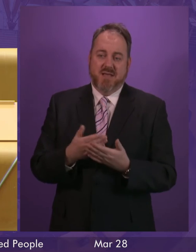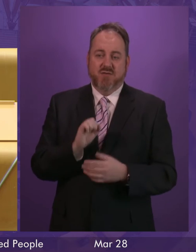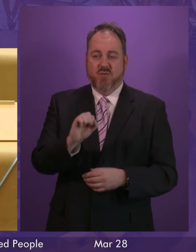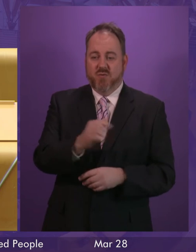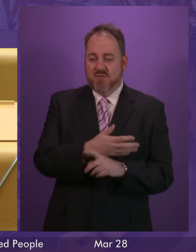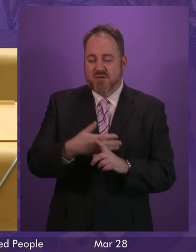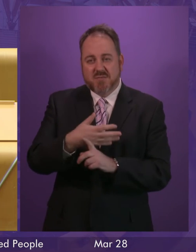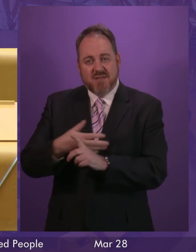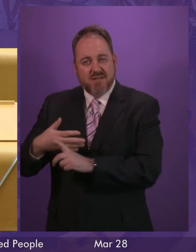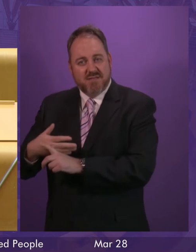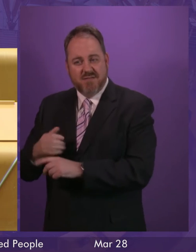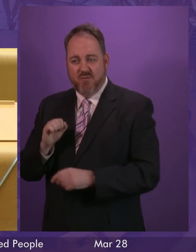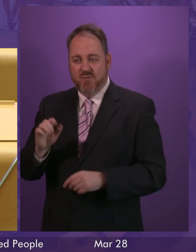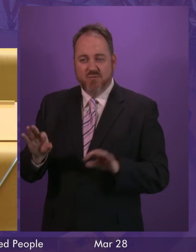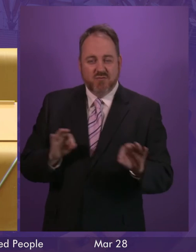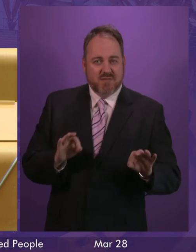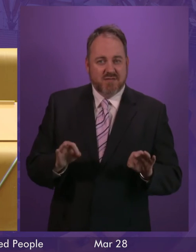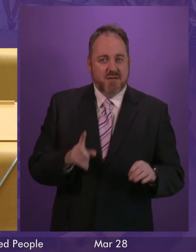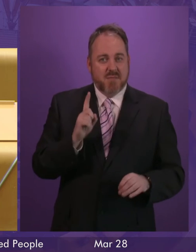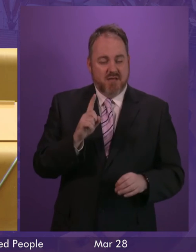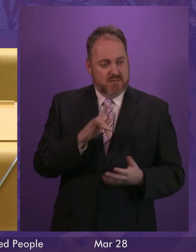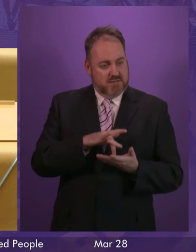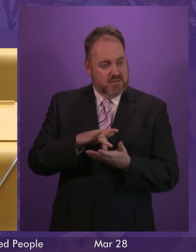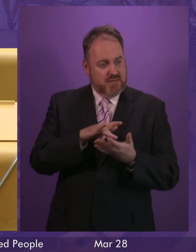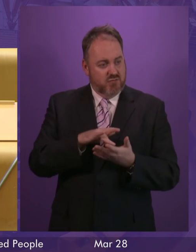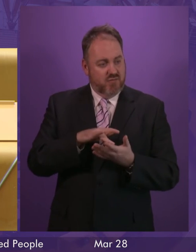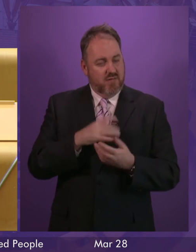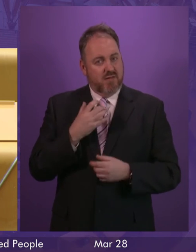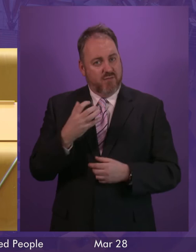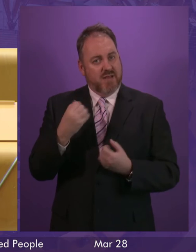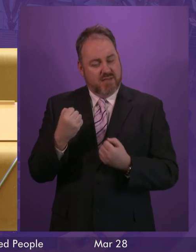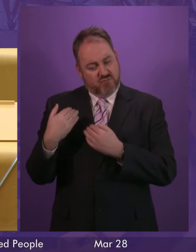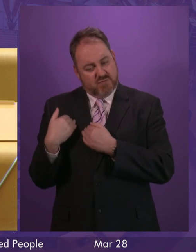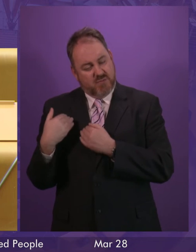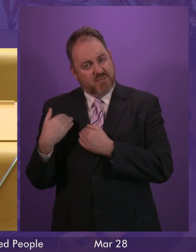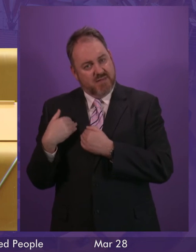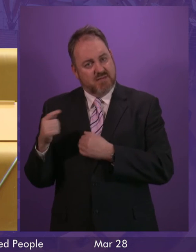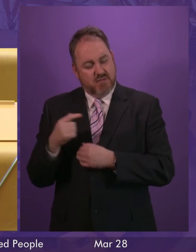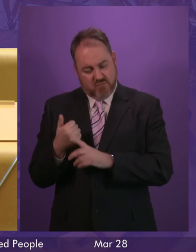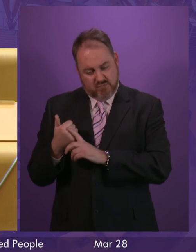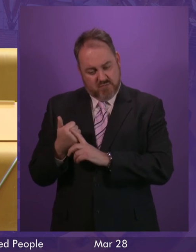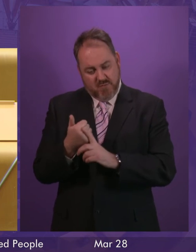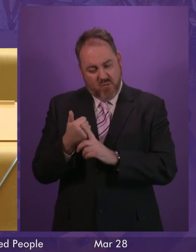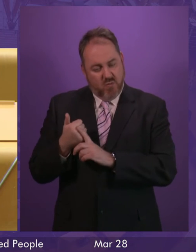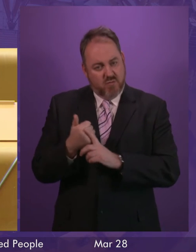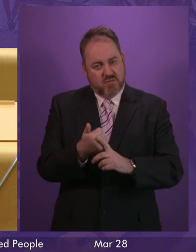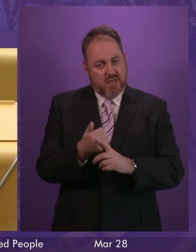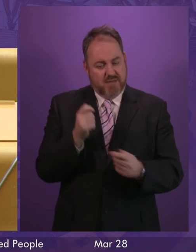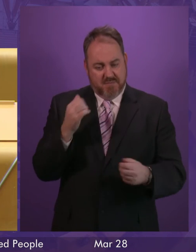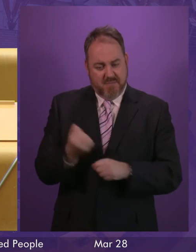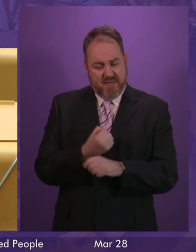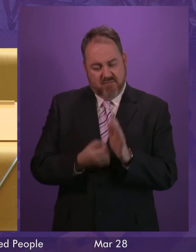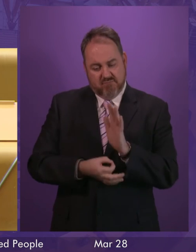local decisions, but central government does have an overarching role and should be at the forefront of leading change.